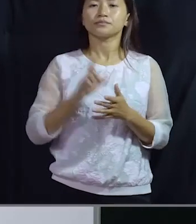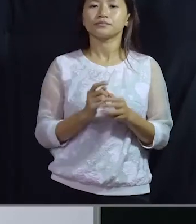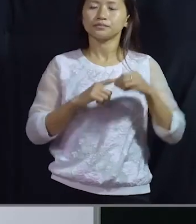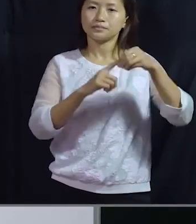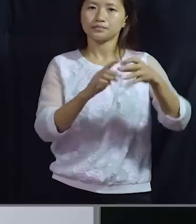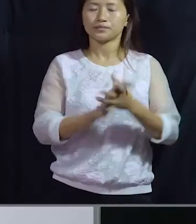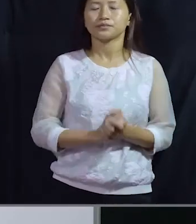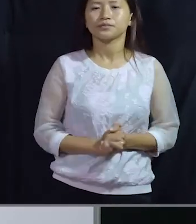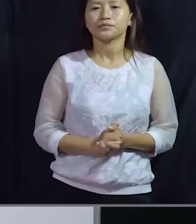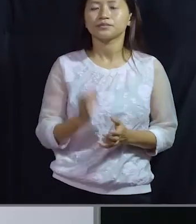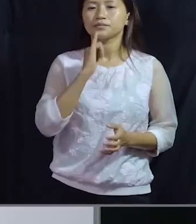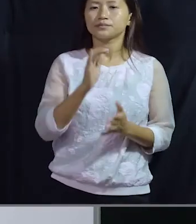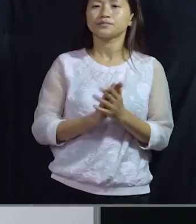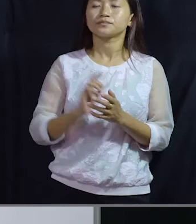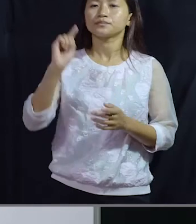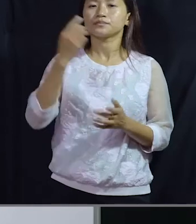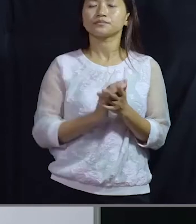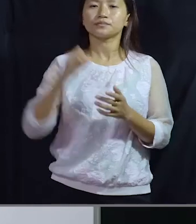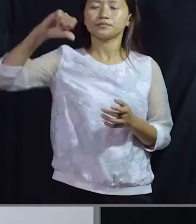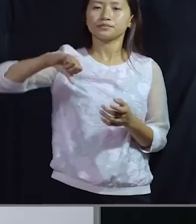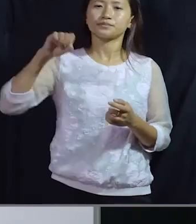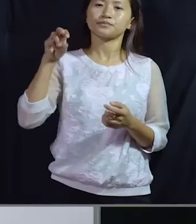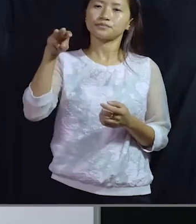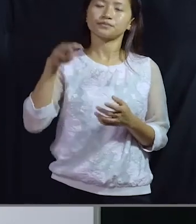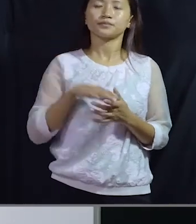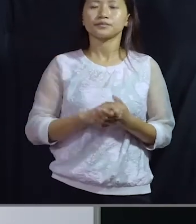the bank balance is only 9,000.